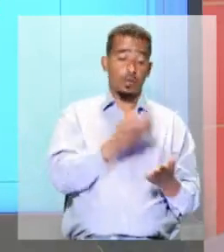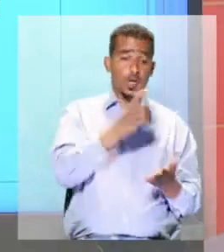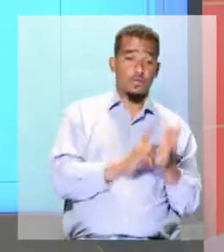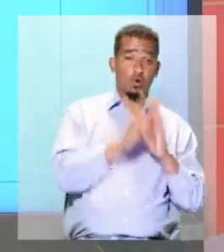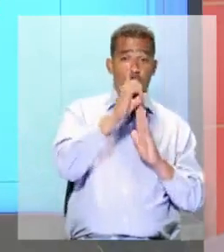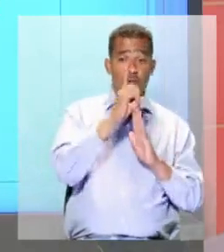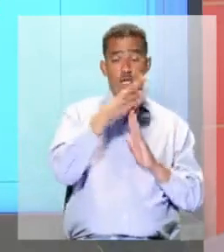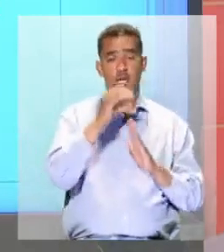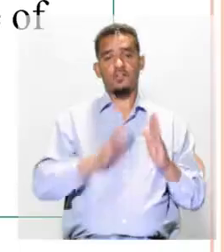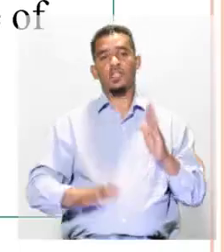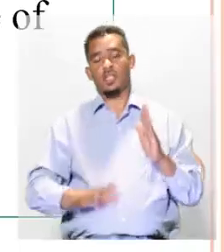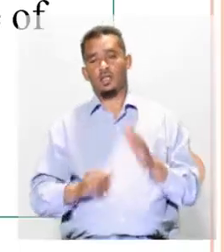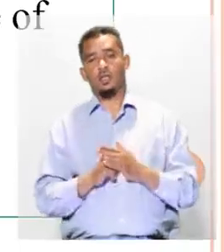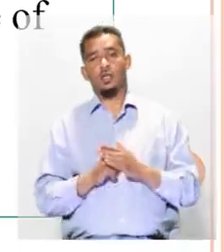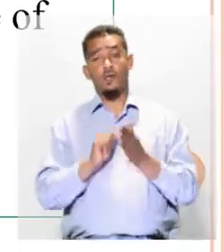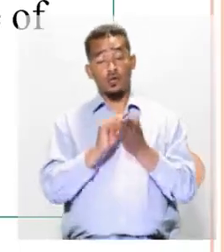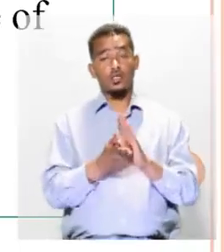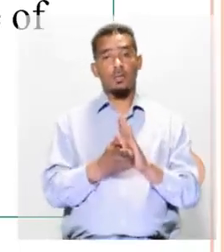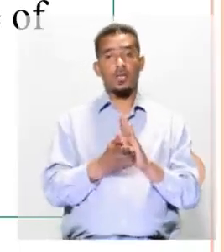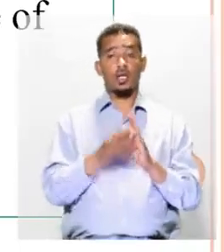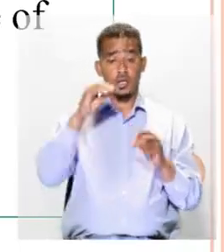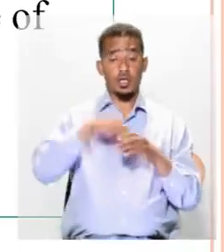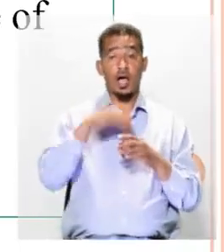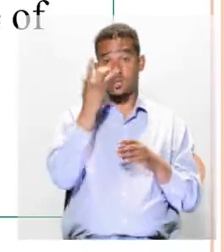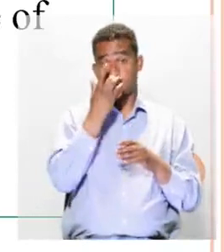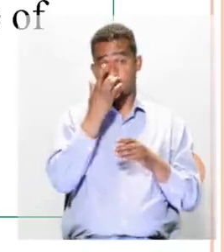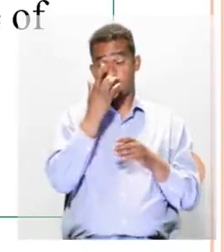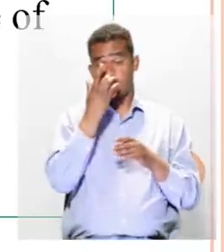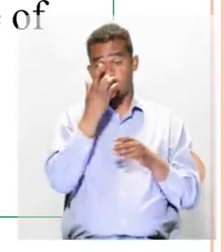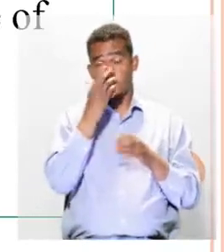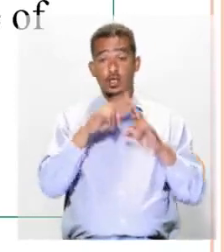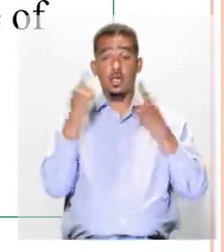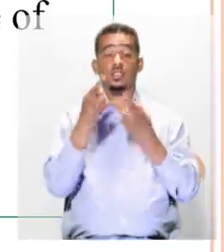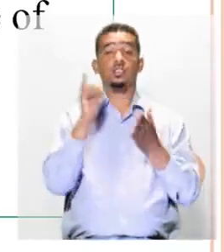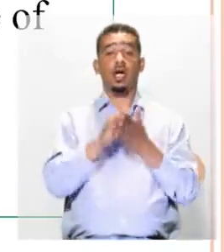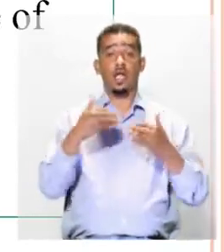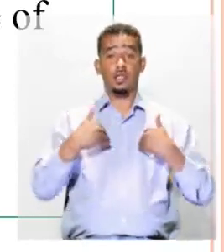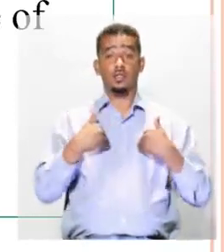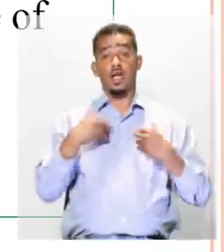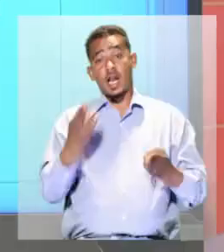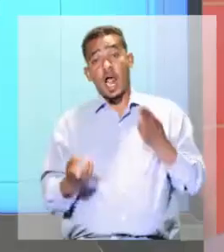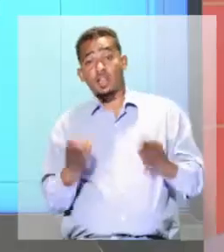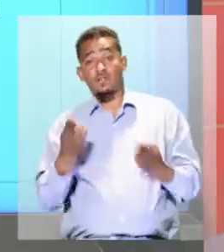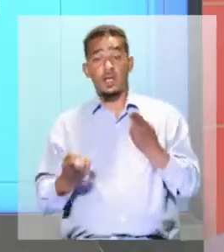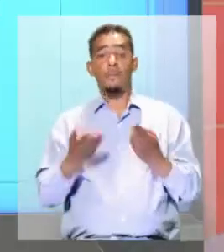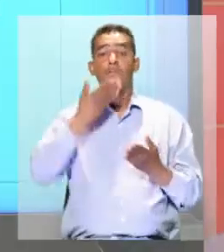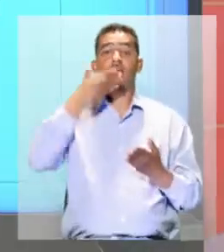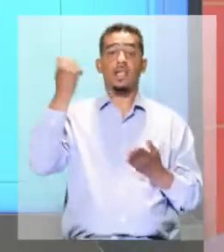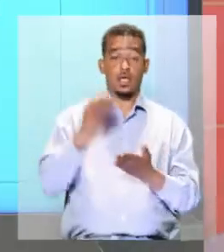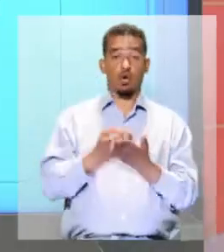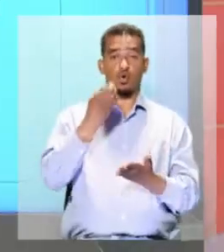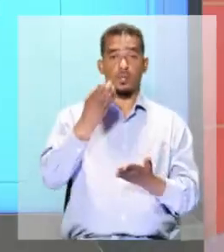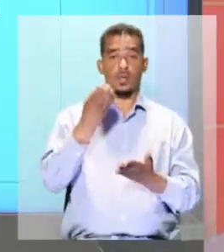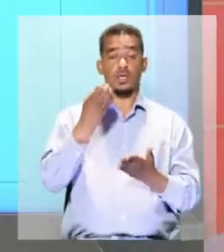and fertility. For example, in Africa, the regions that have relatively better